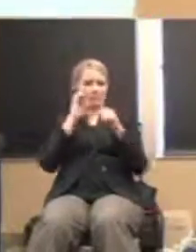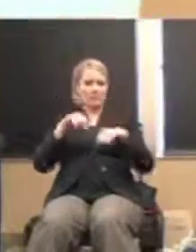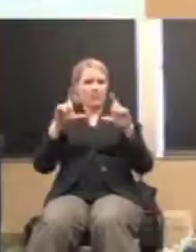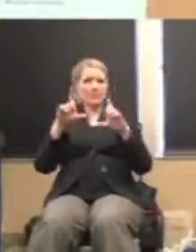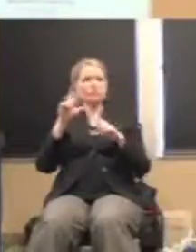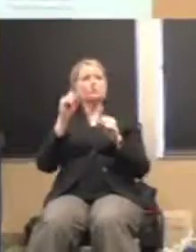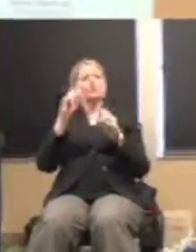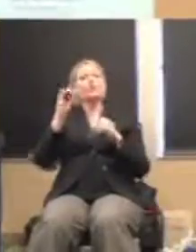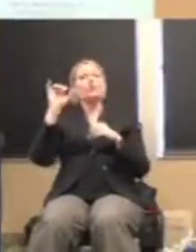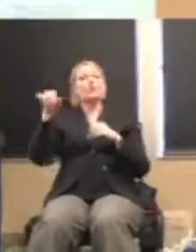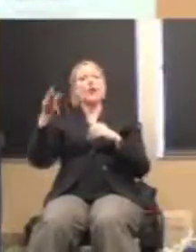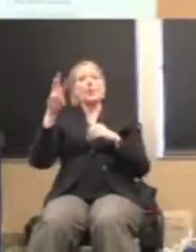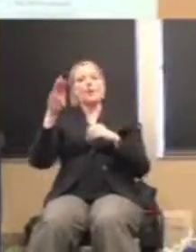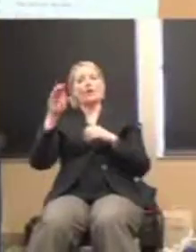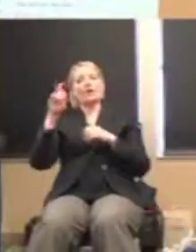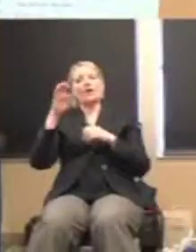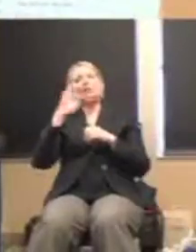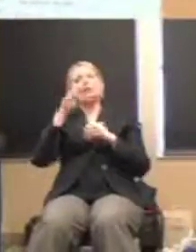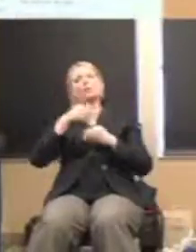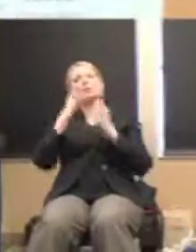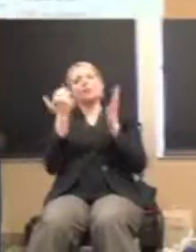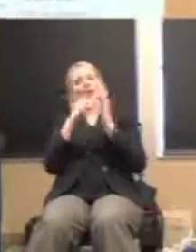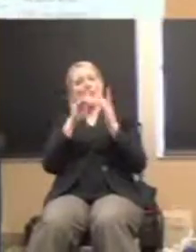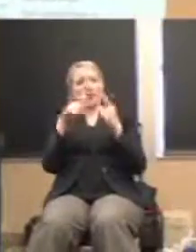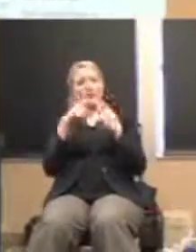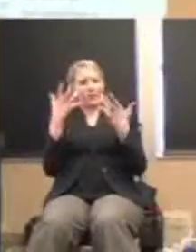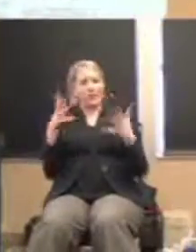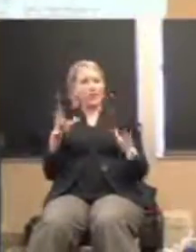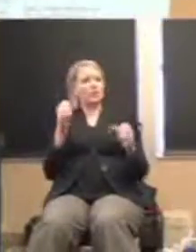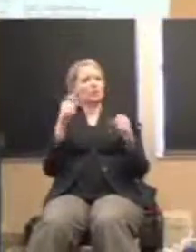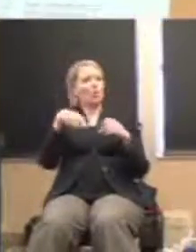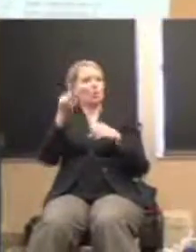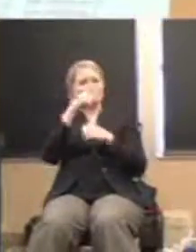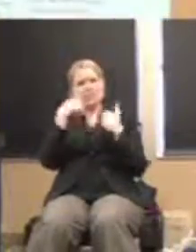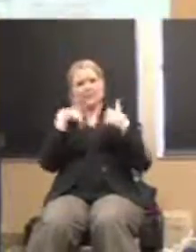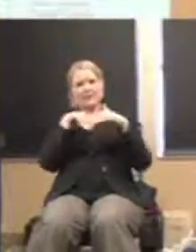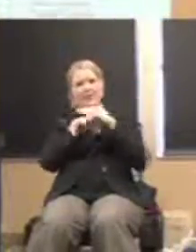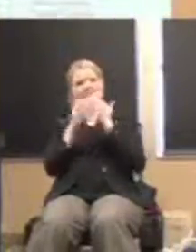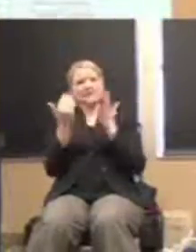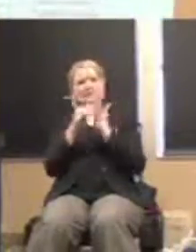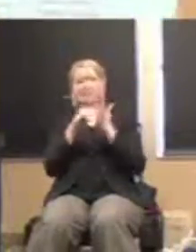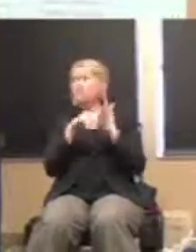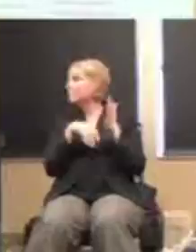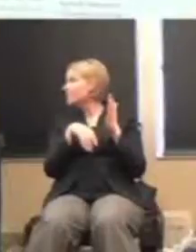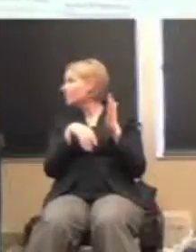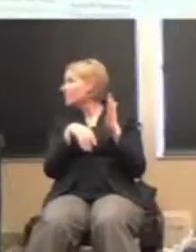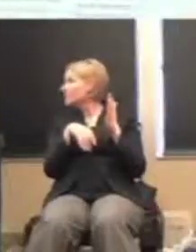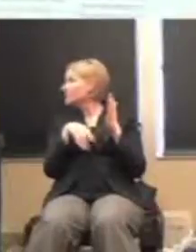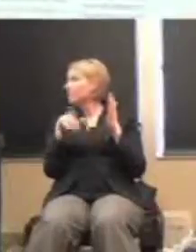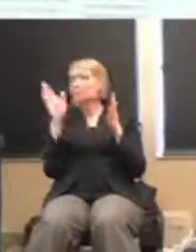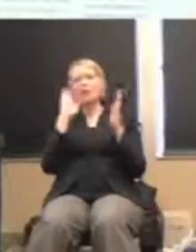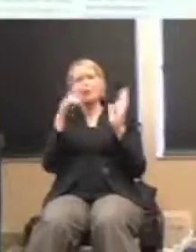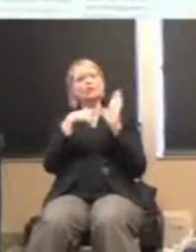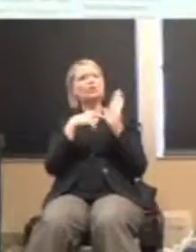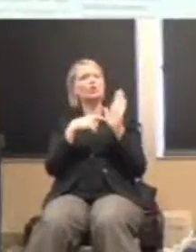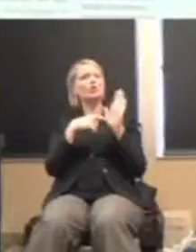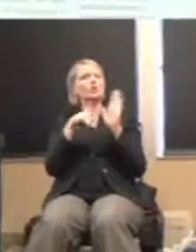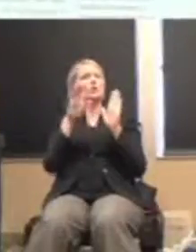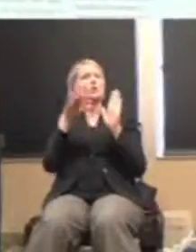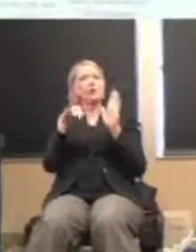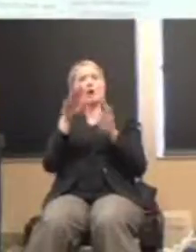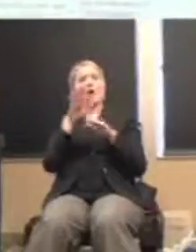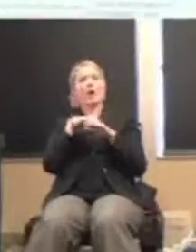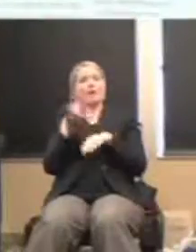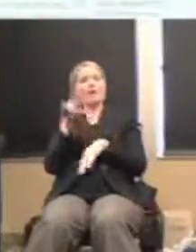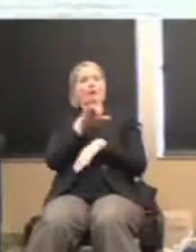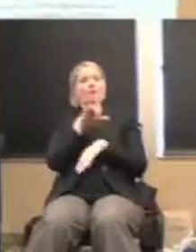this website, we'll pull it back up when we finish so that you have access to it again if you weren't able to grab it. Can you show Yes. them? So right on the